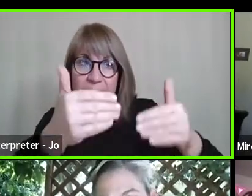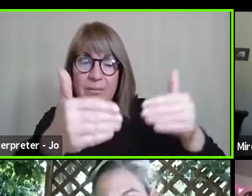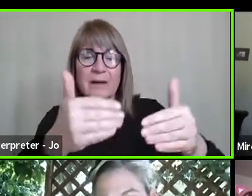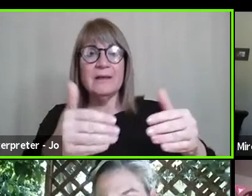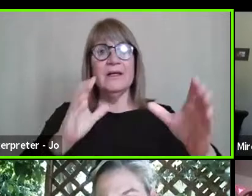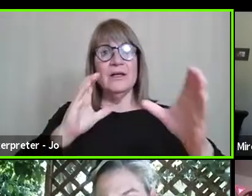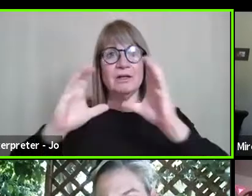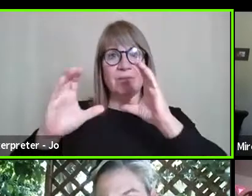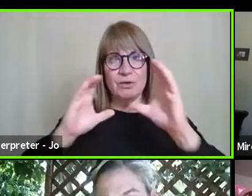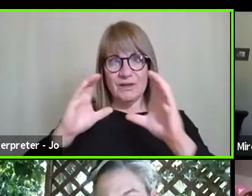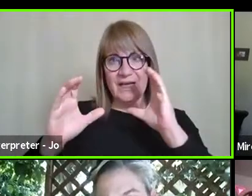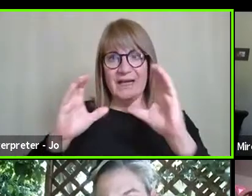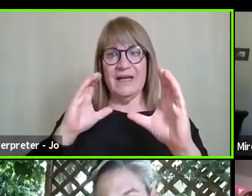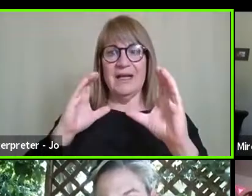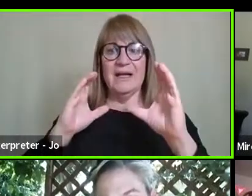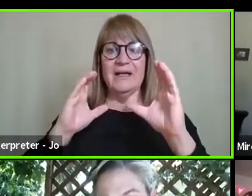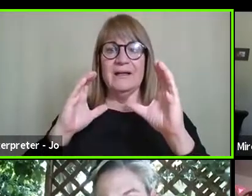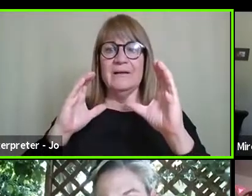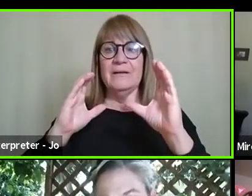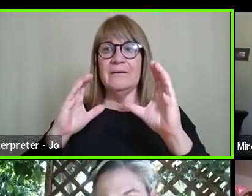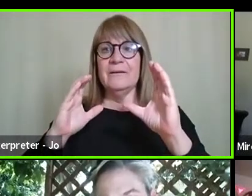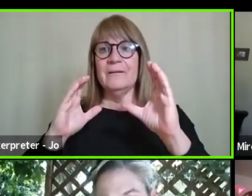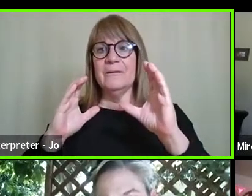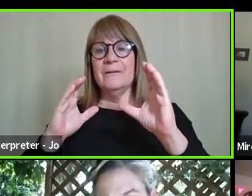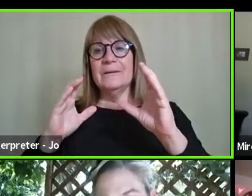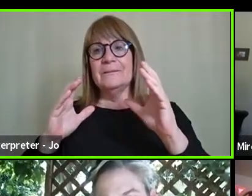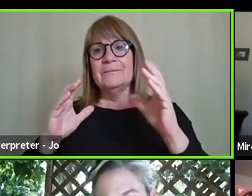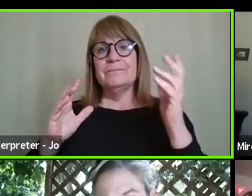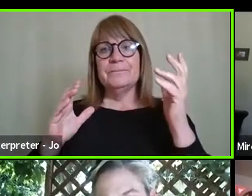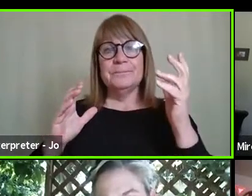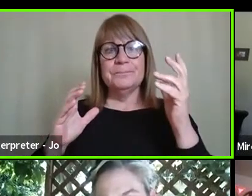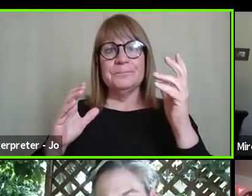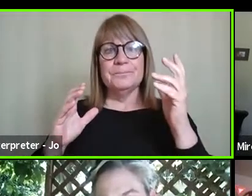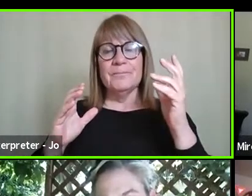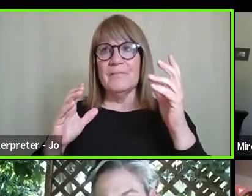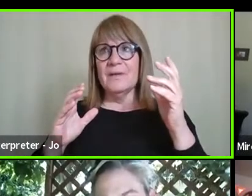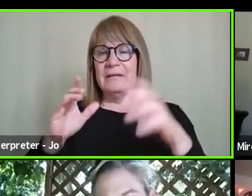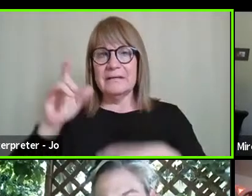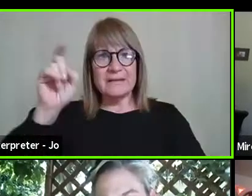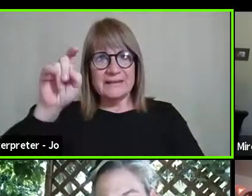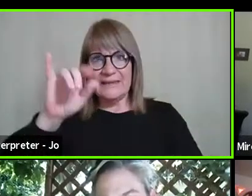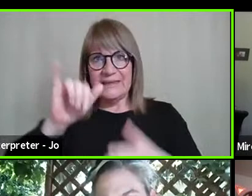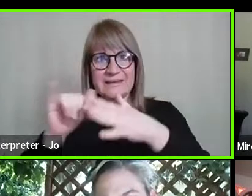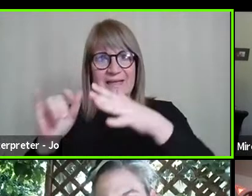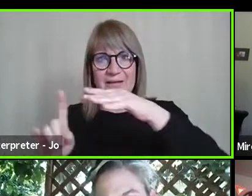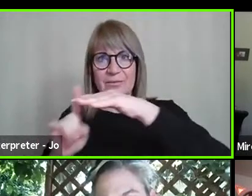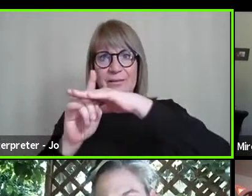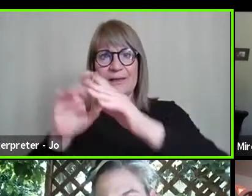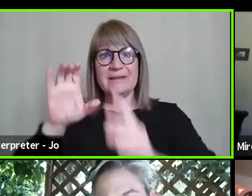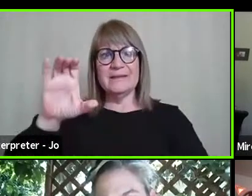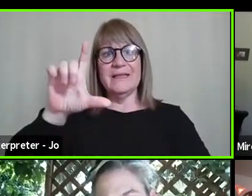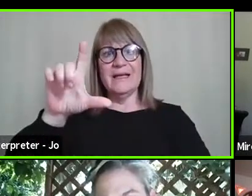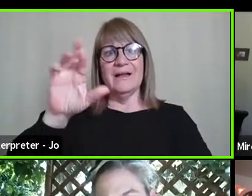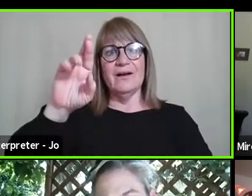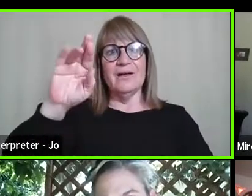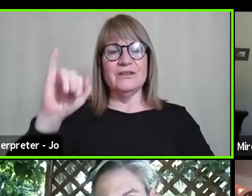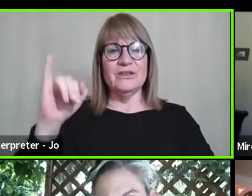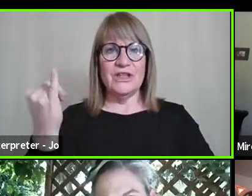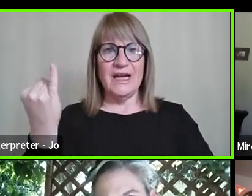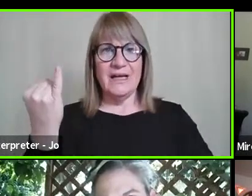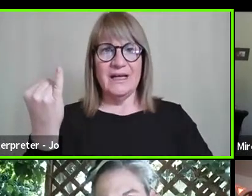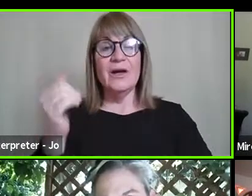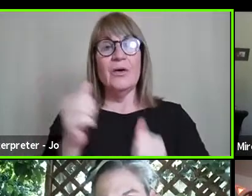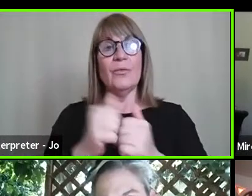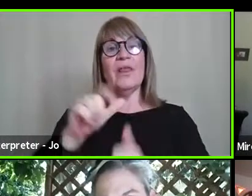conveying um the needs that have a arise are working closely with our lobbyists that are you know on the